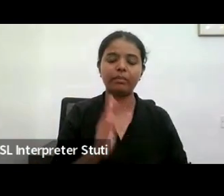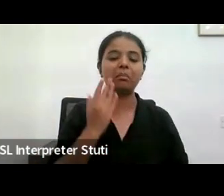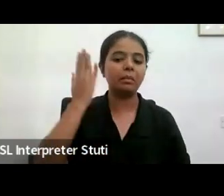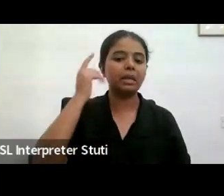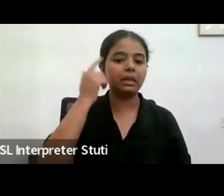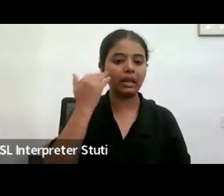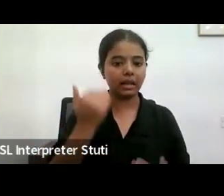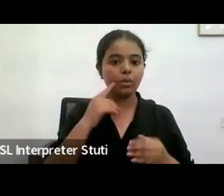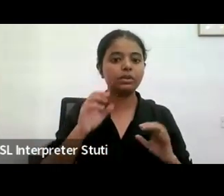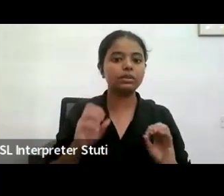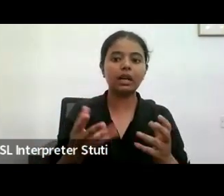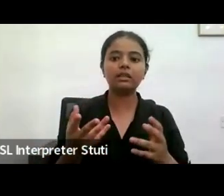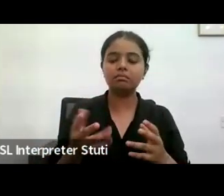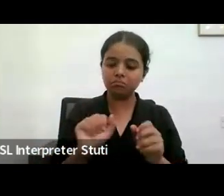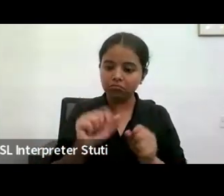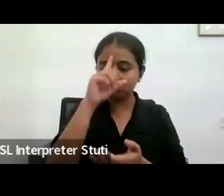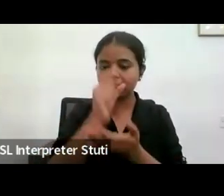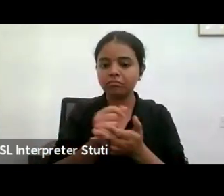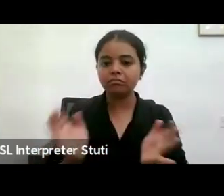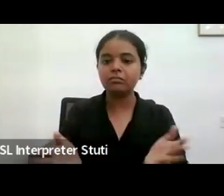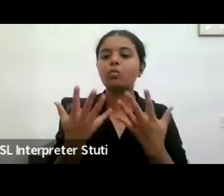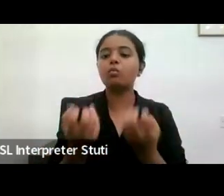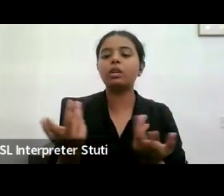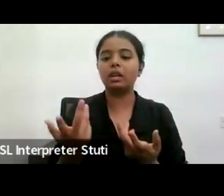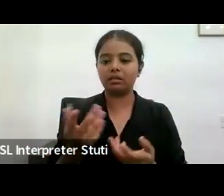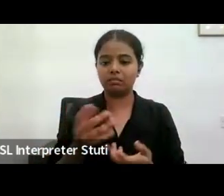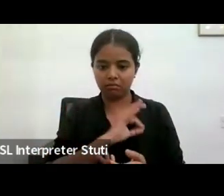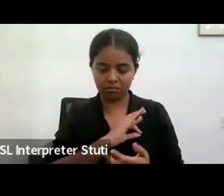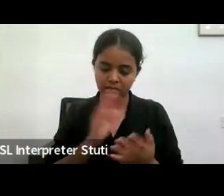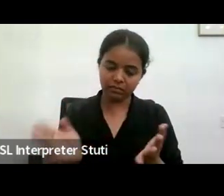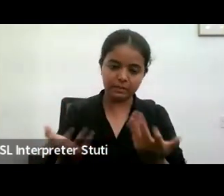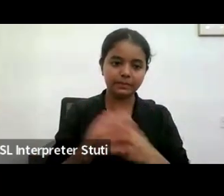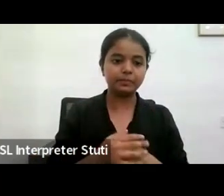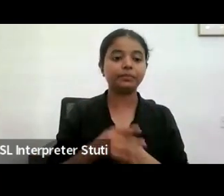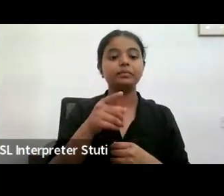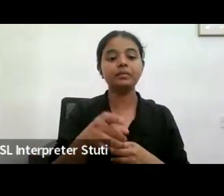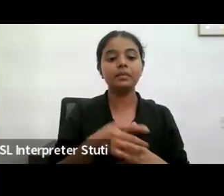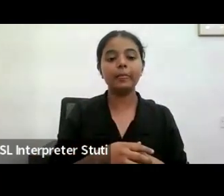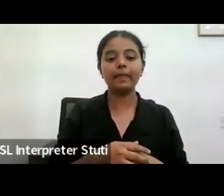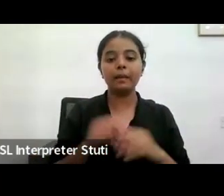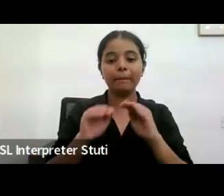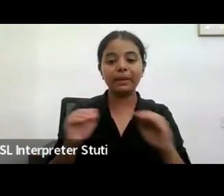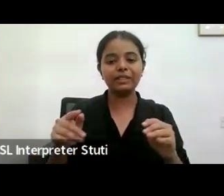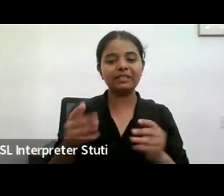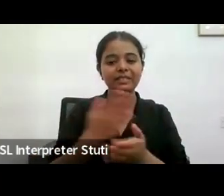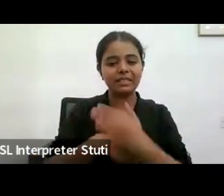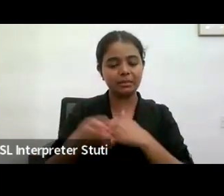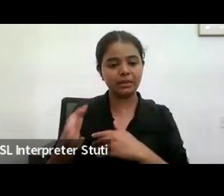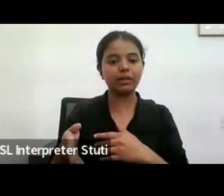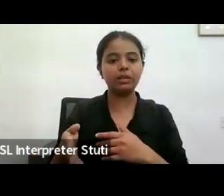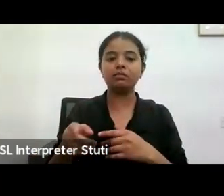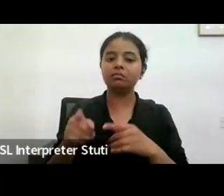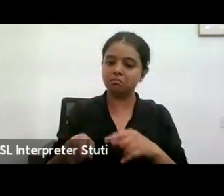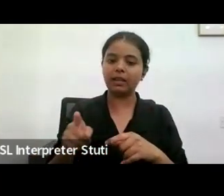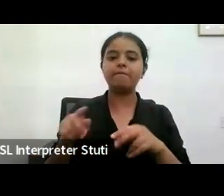So children with disabilities have an equal right to family life. This also stresses